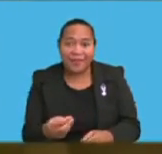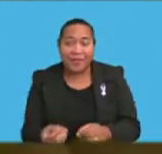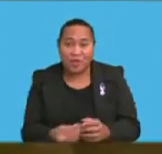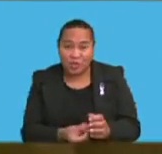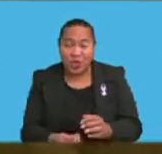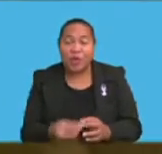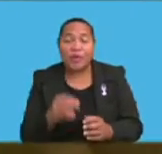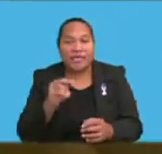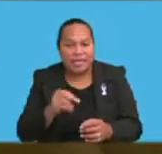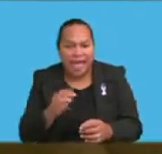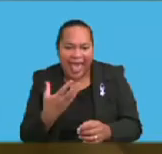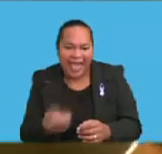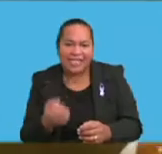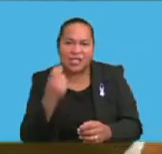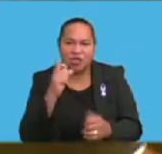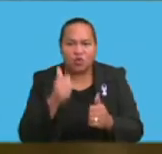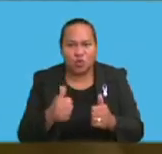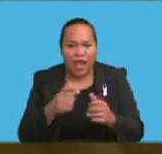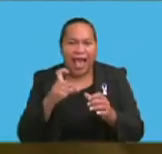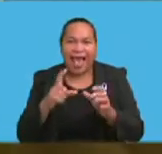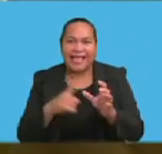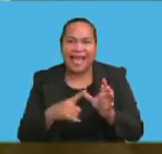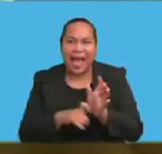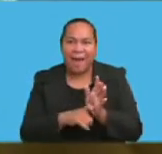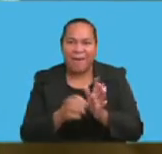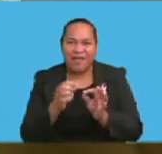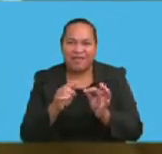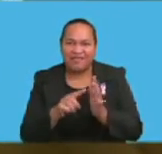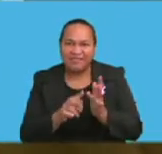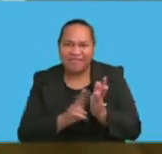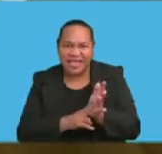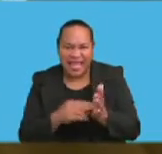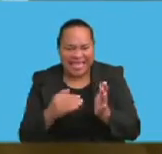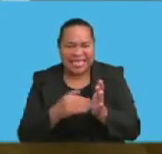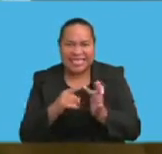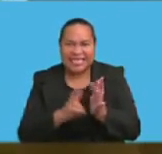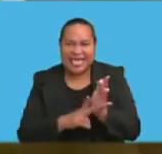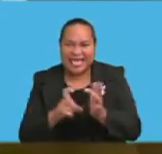sink, and of course simple with the use of